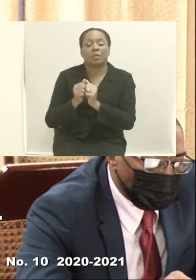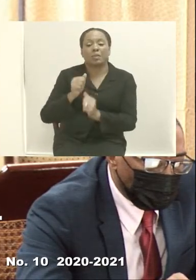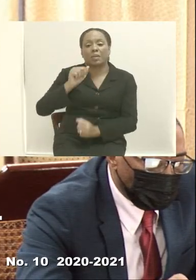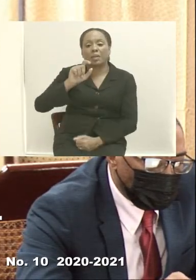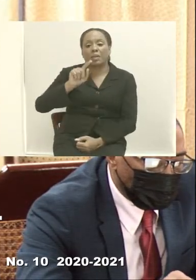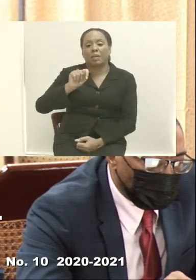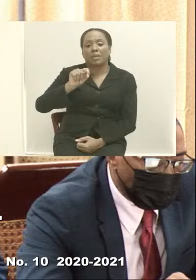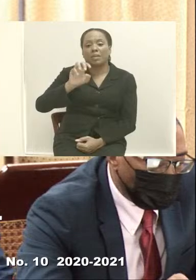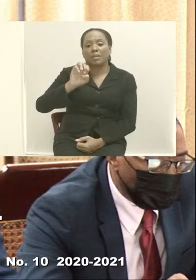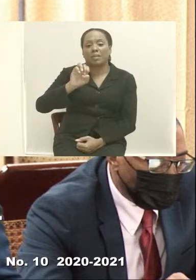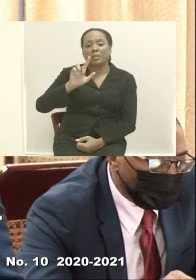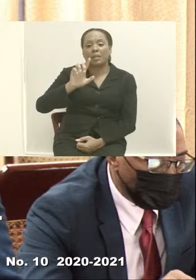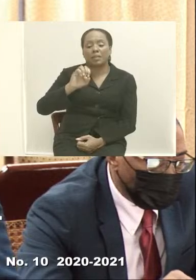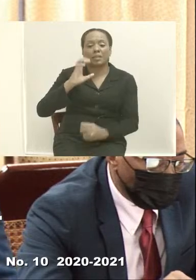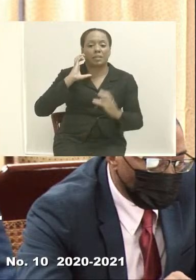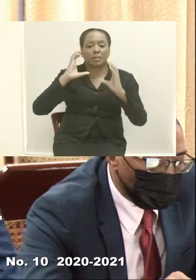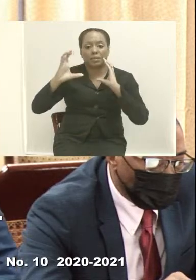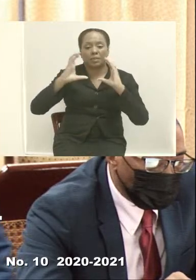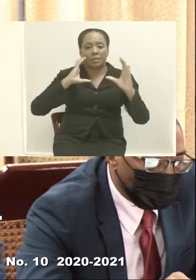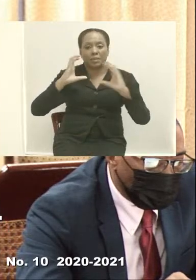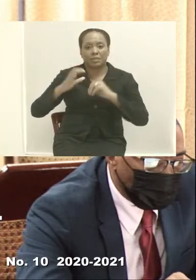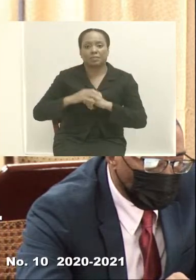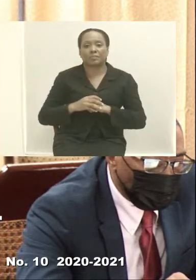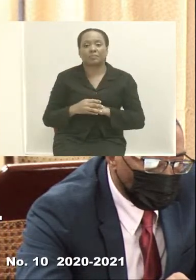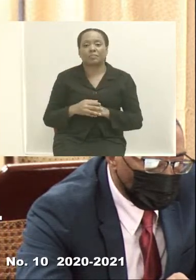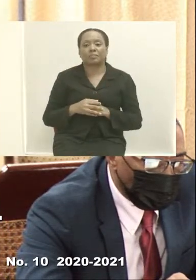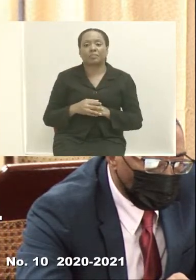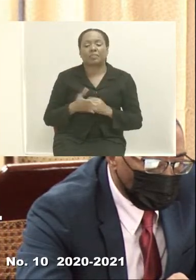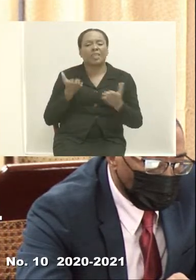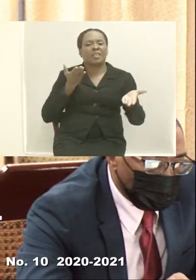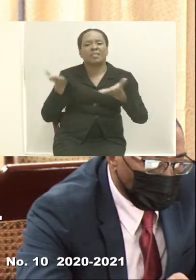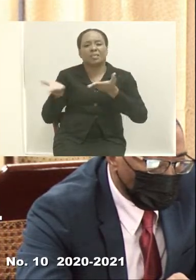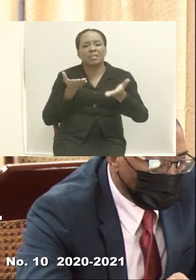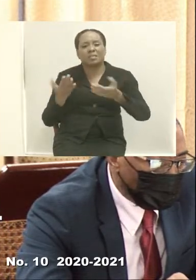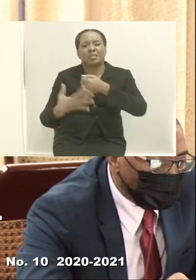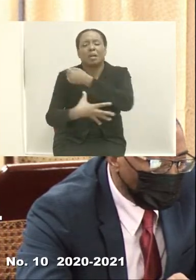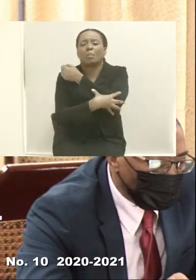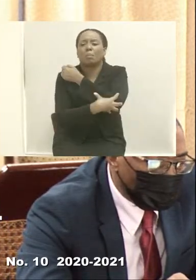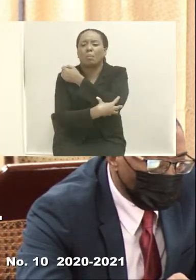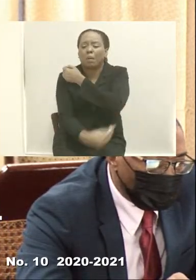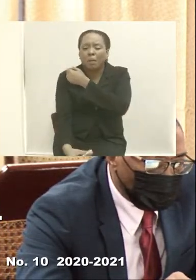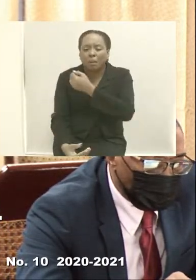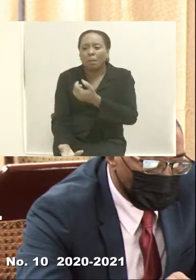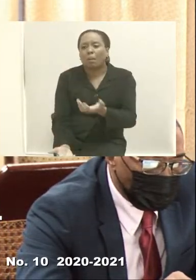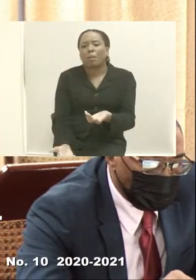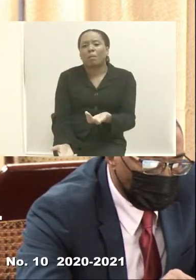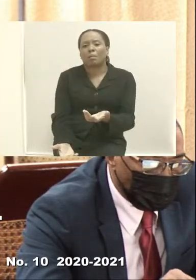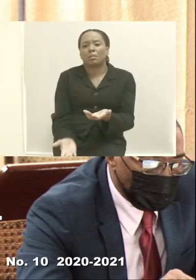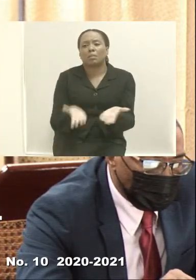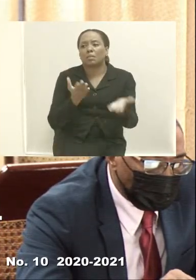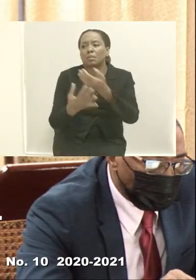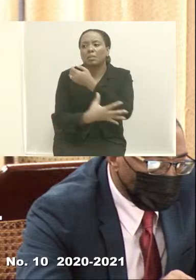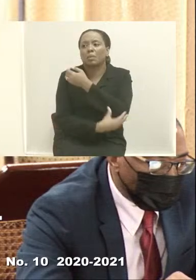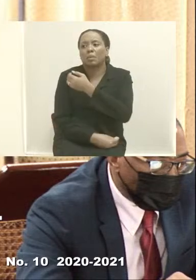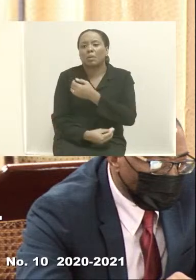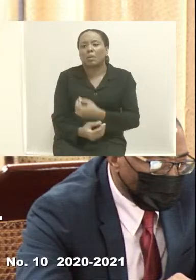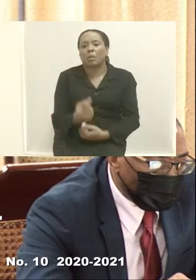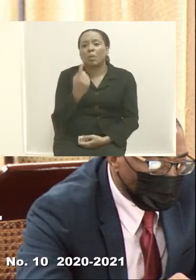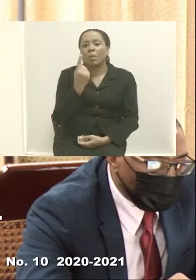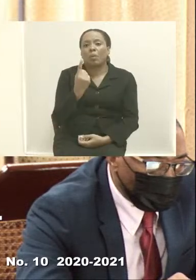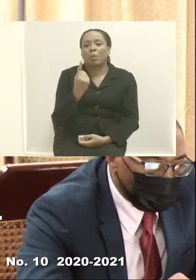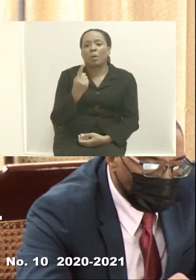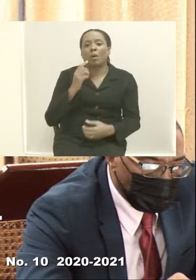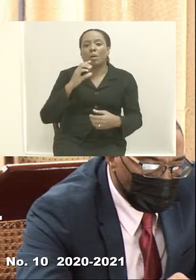in Barbados. Service is absolutely poor, especially with reference to one of them. So what the role of